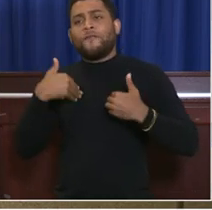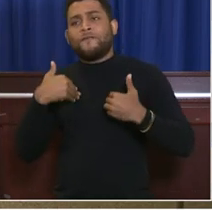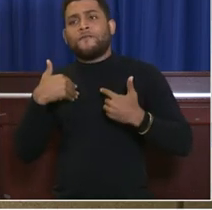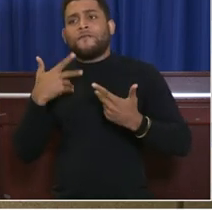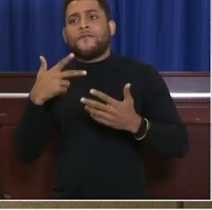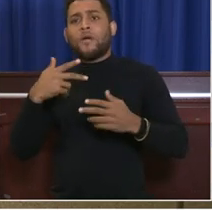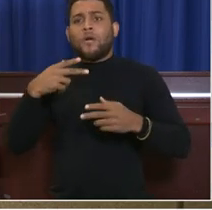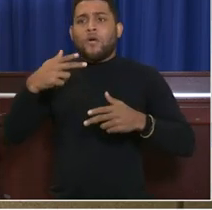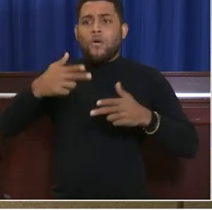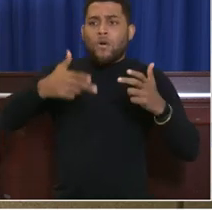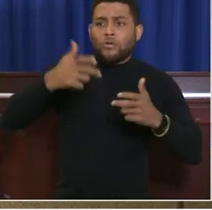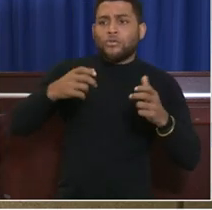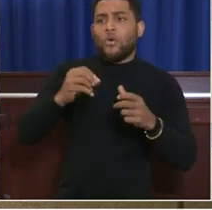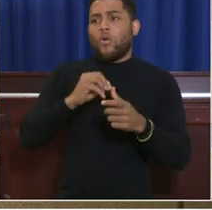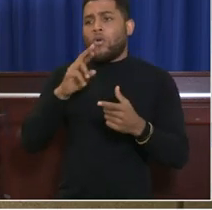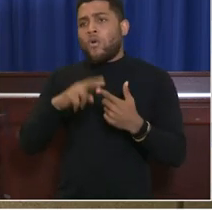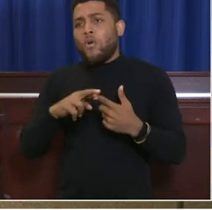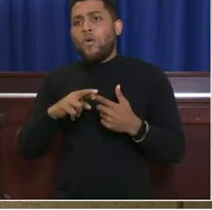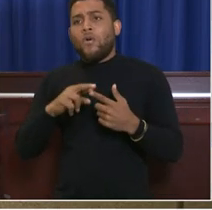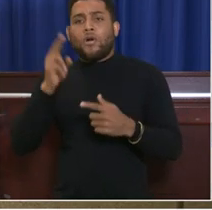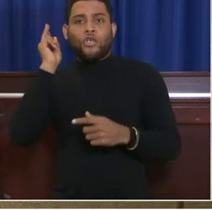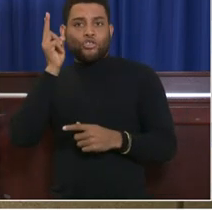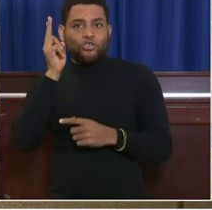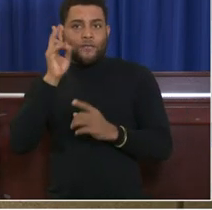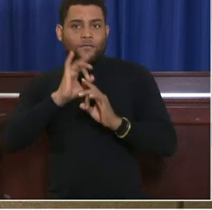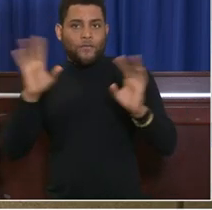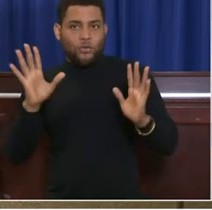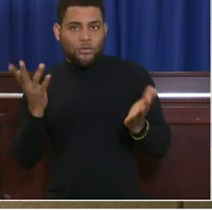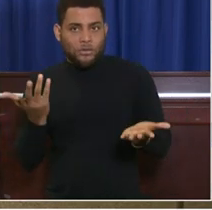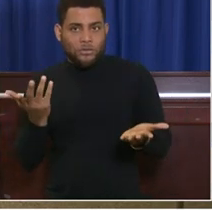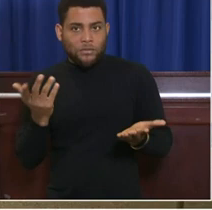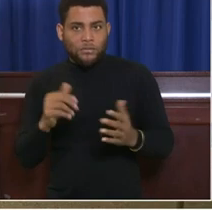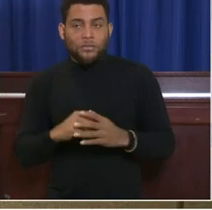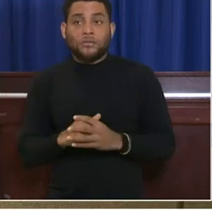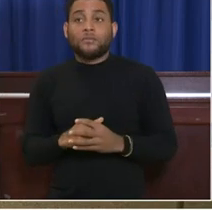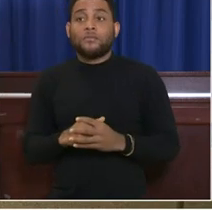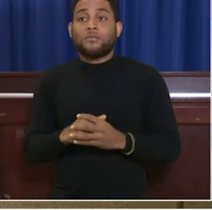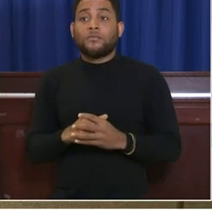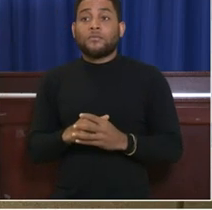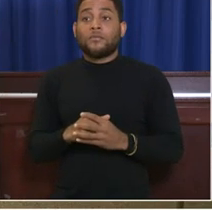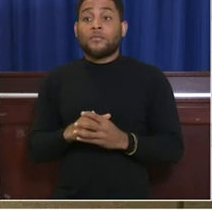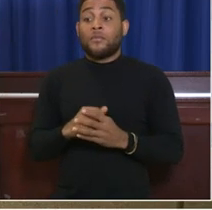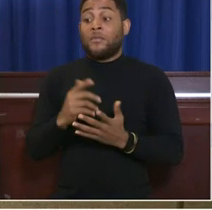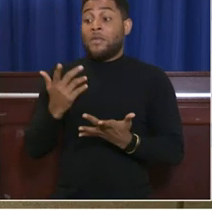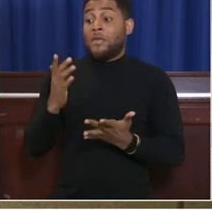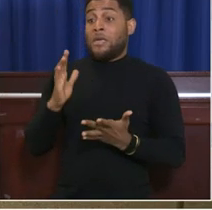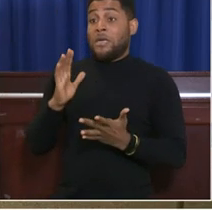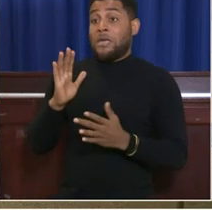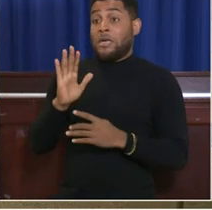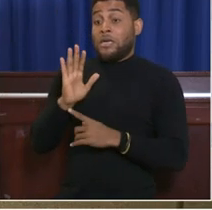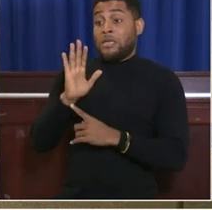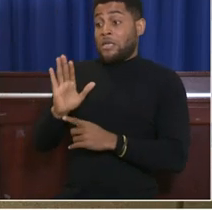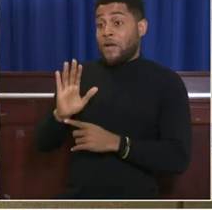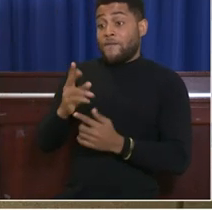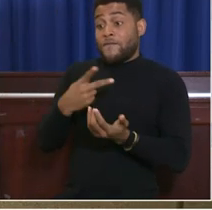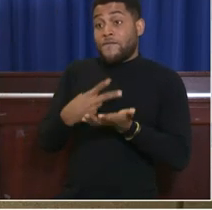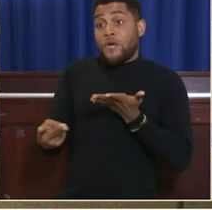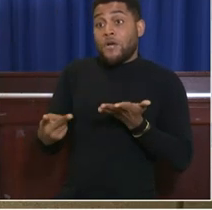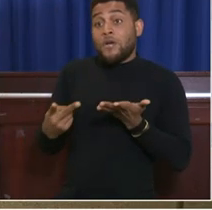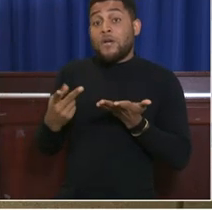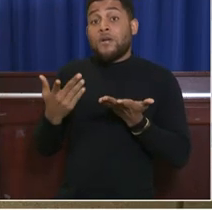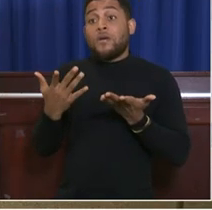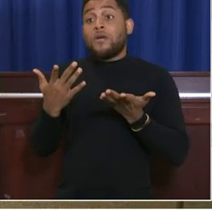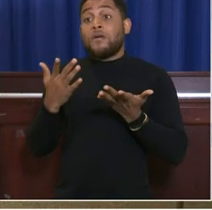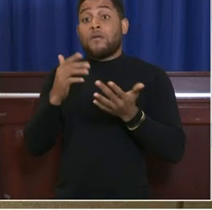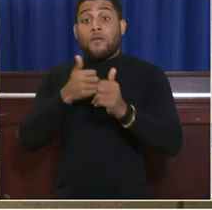Those individuals were under supervision. Their failure, in most instances in which we submitted them, was that they